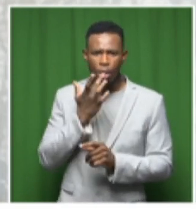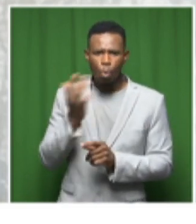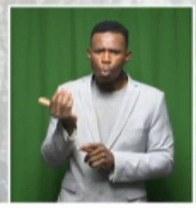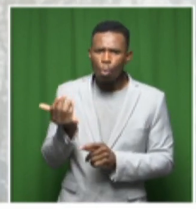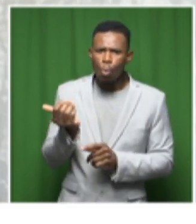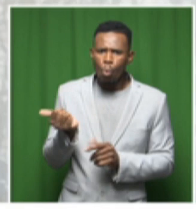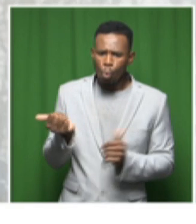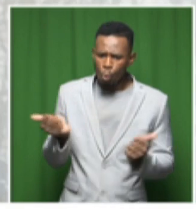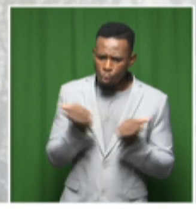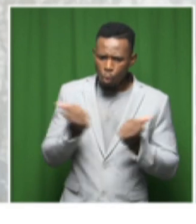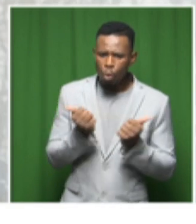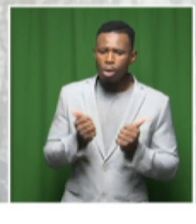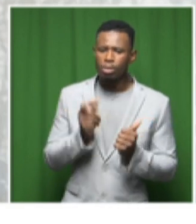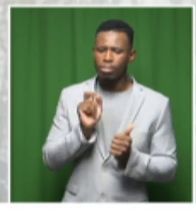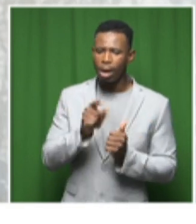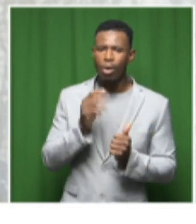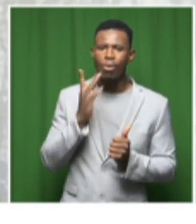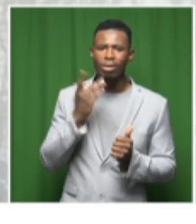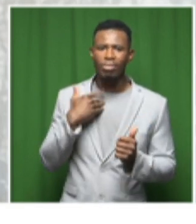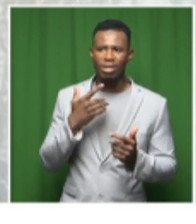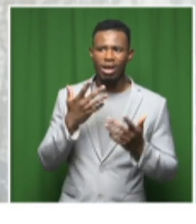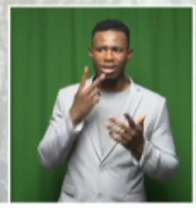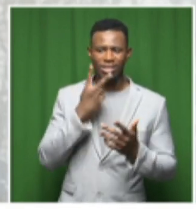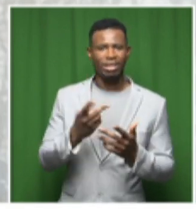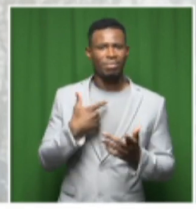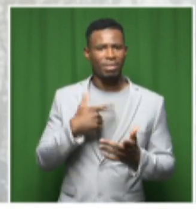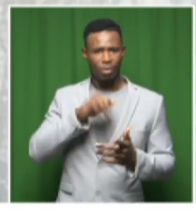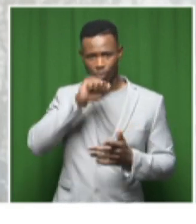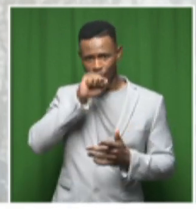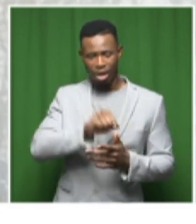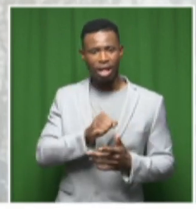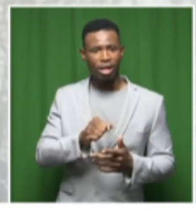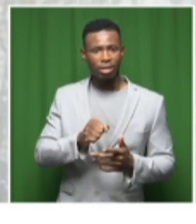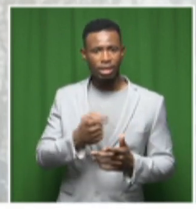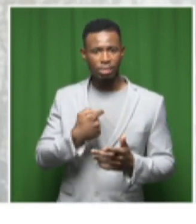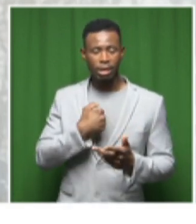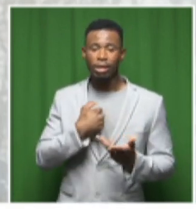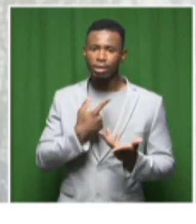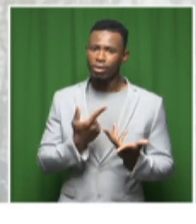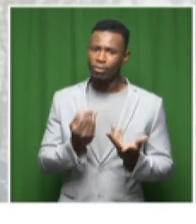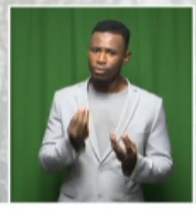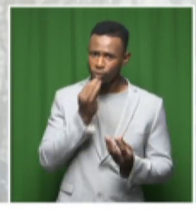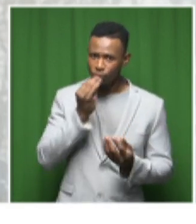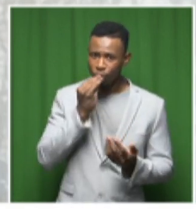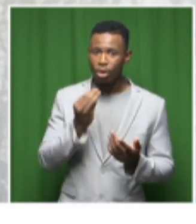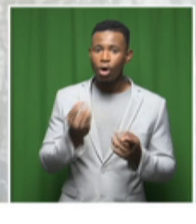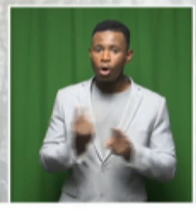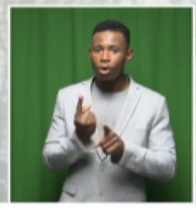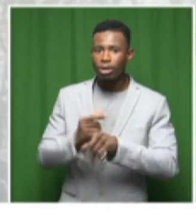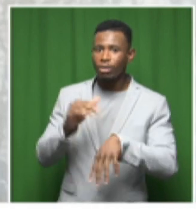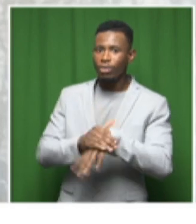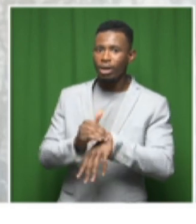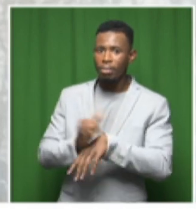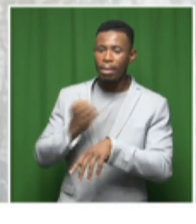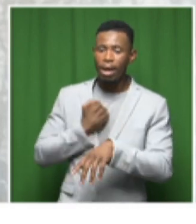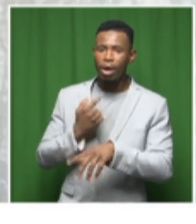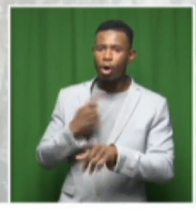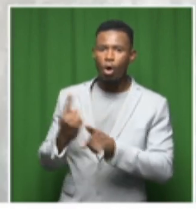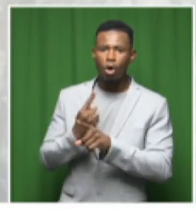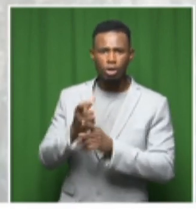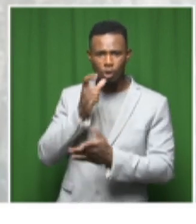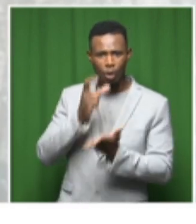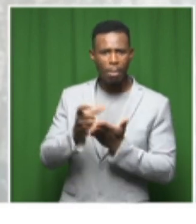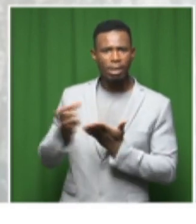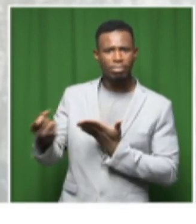loved food. And I used to just post, and my friends would be the ones that would see it. And someone suggested that I open